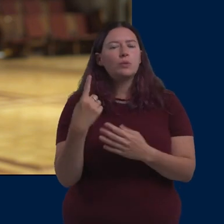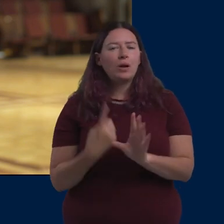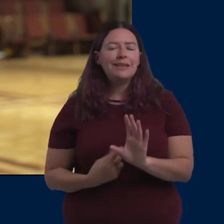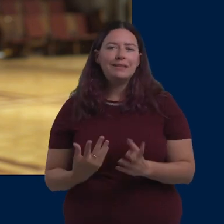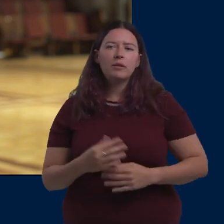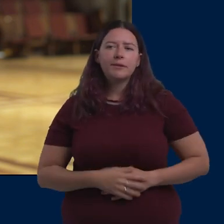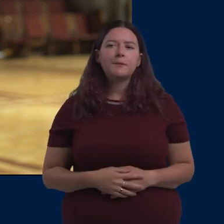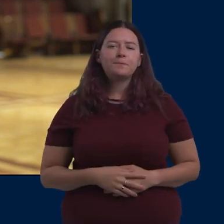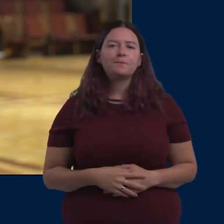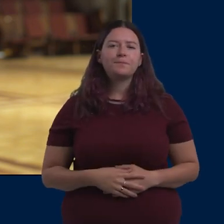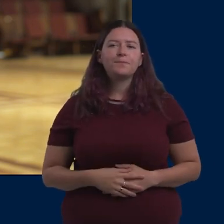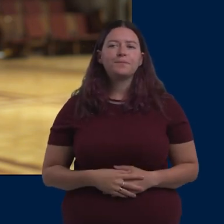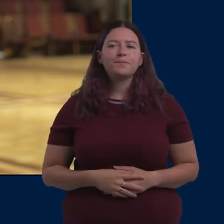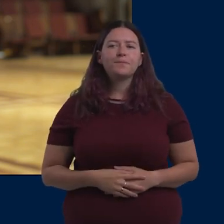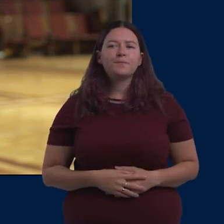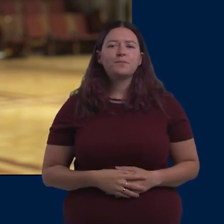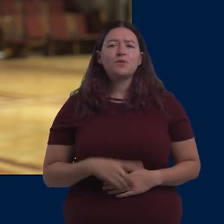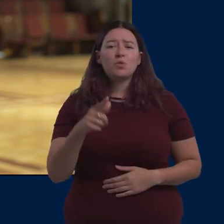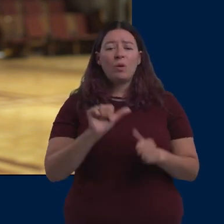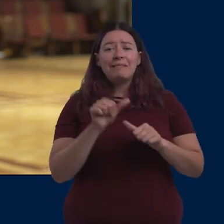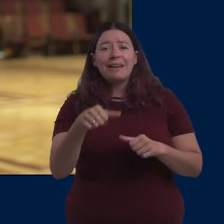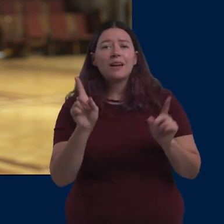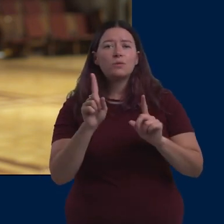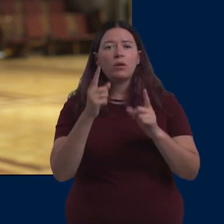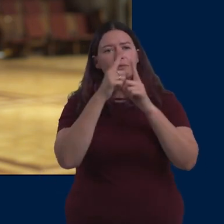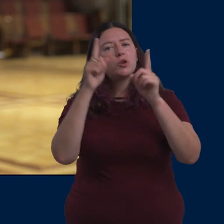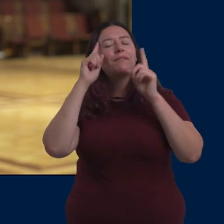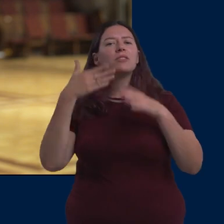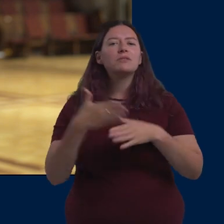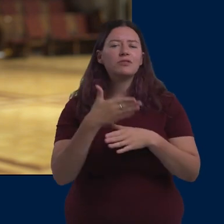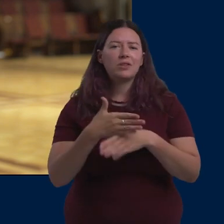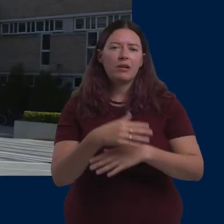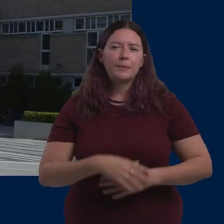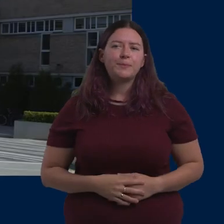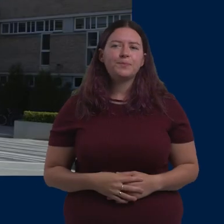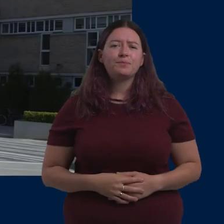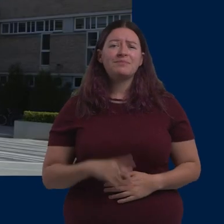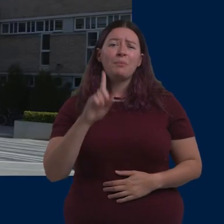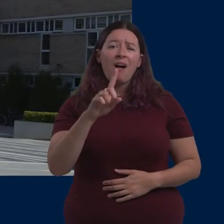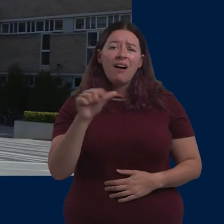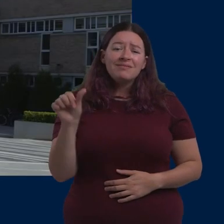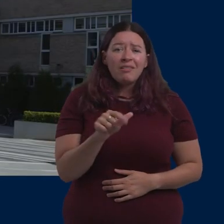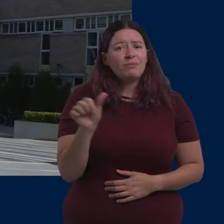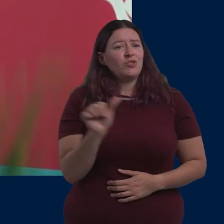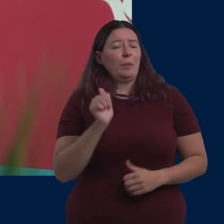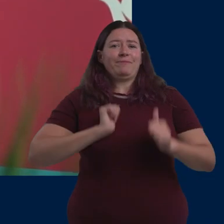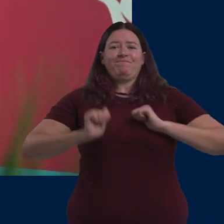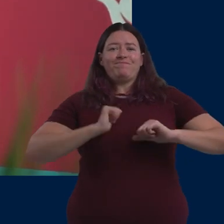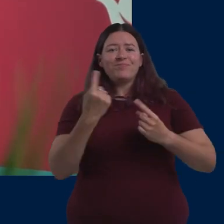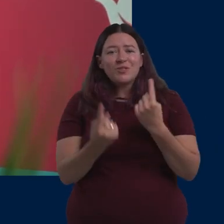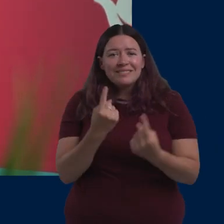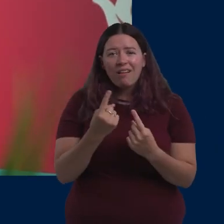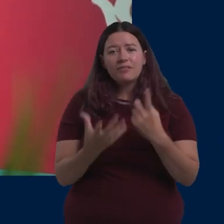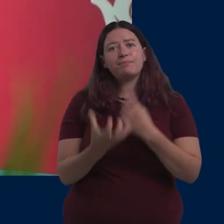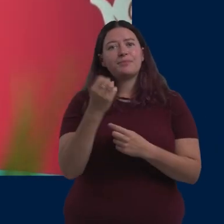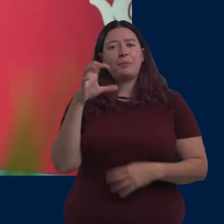you've been doing in the last year or so and plan to move on to your university careers. You should be enormously proud of yourselves.